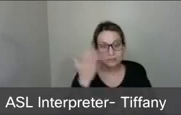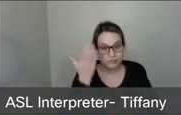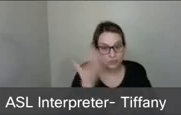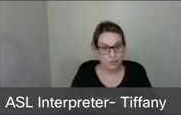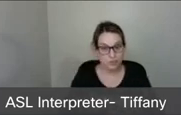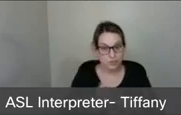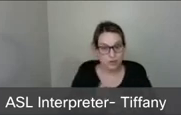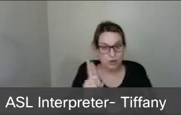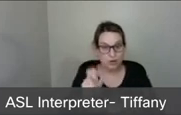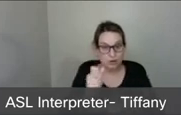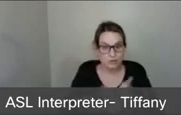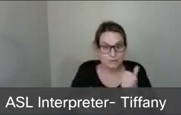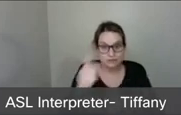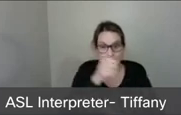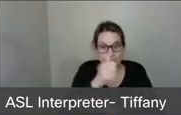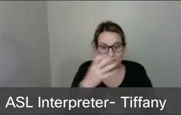the U.S. Supreme Court.